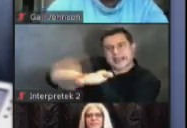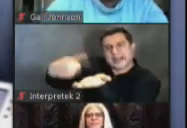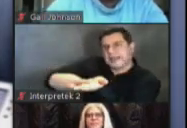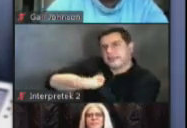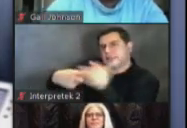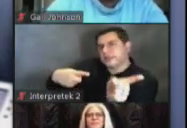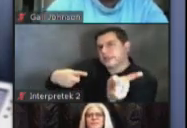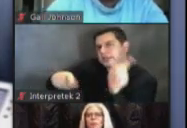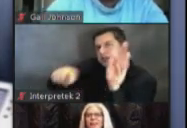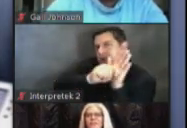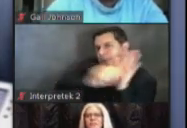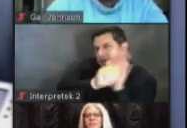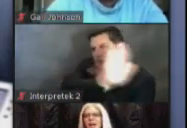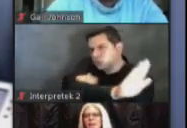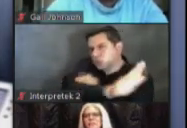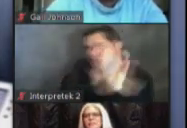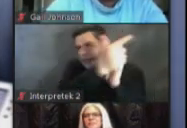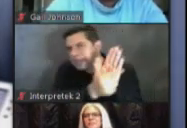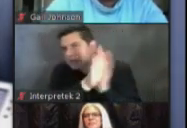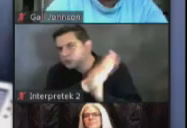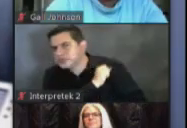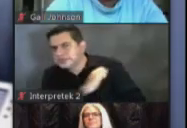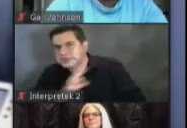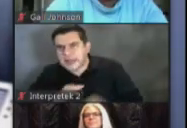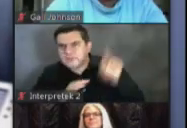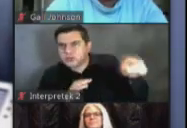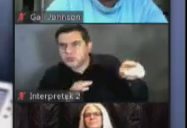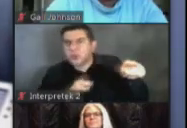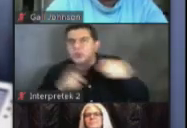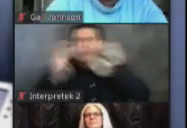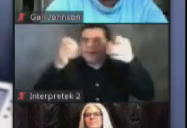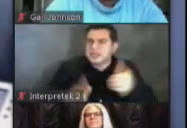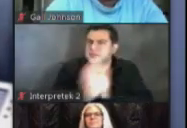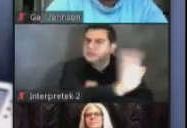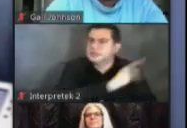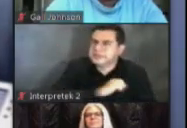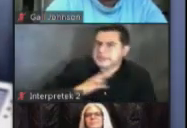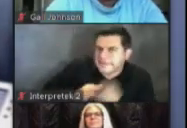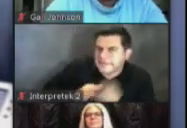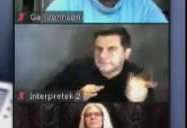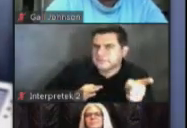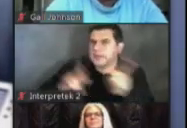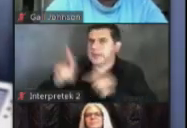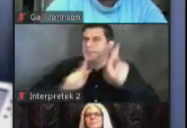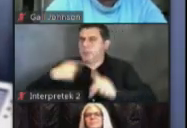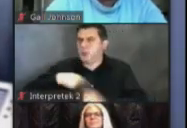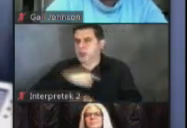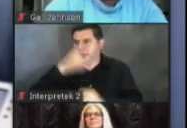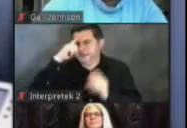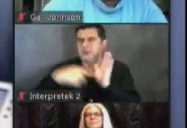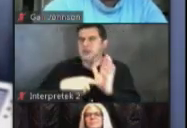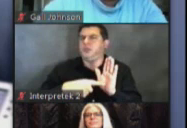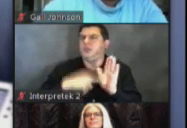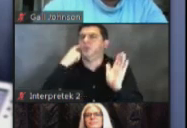staff. And I think everybody recognizes that while the order is a message, it is not necessarily